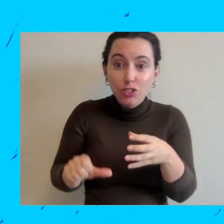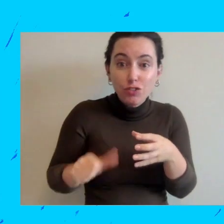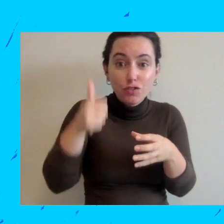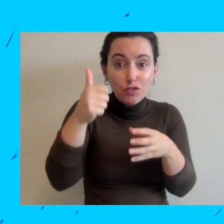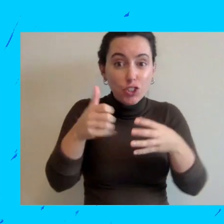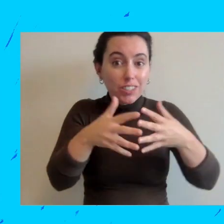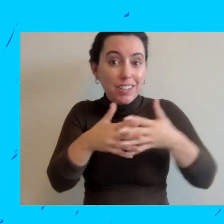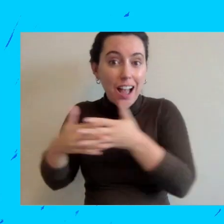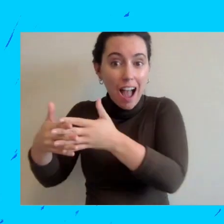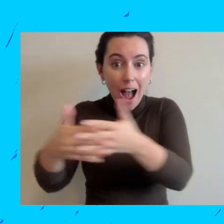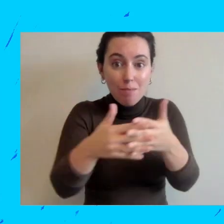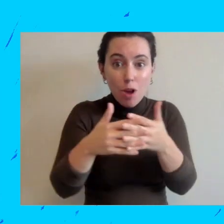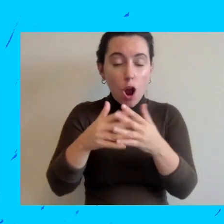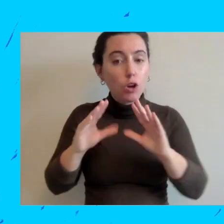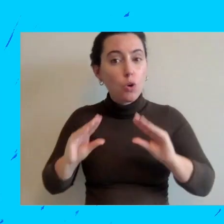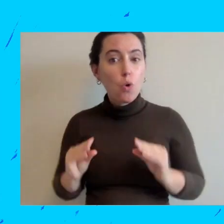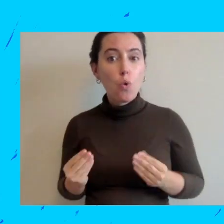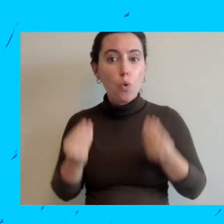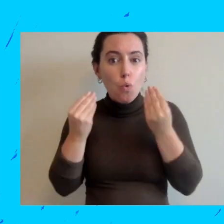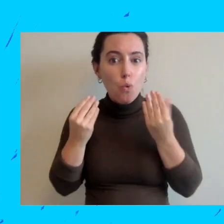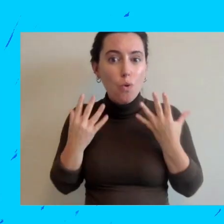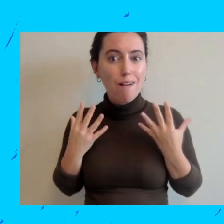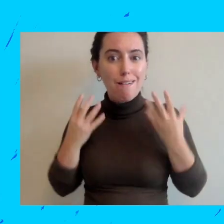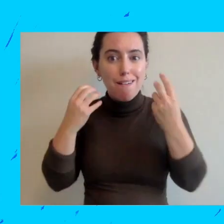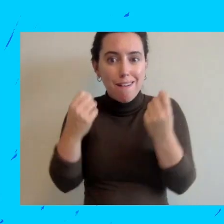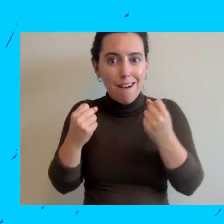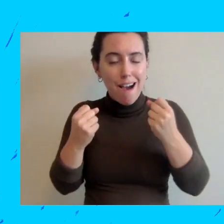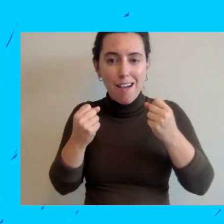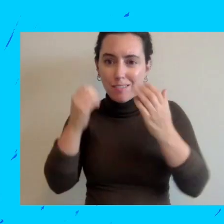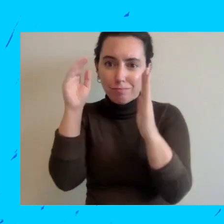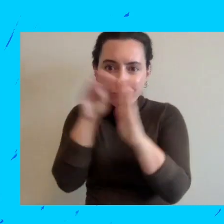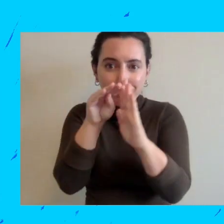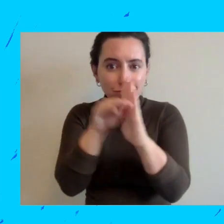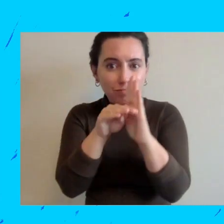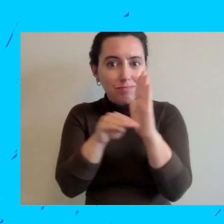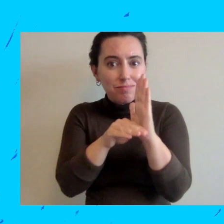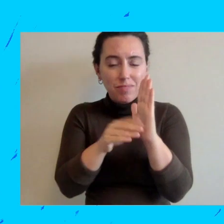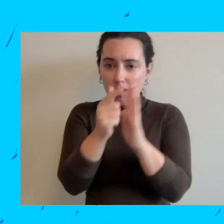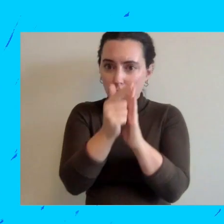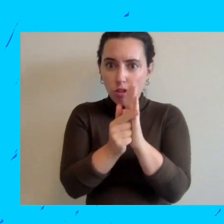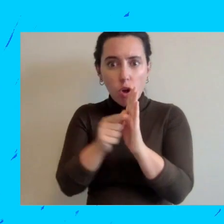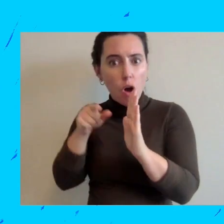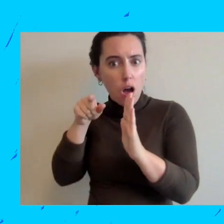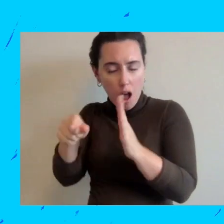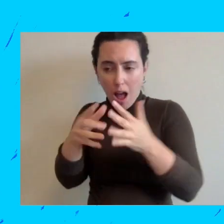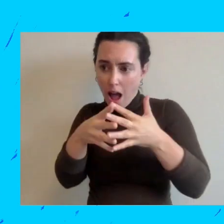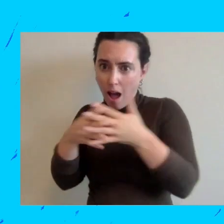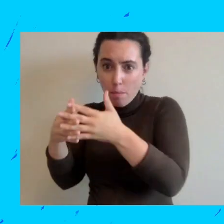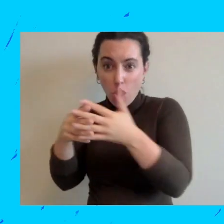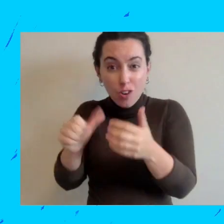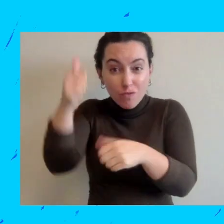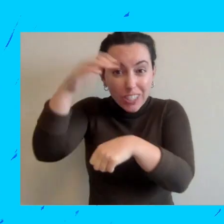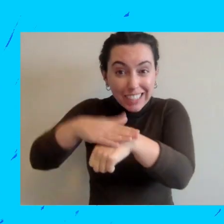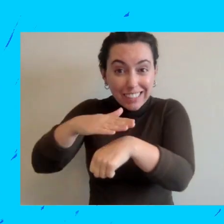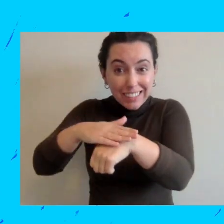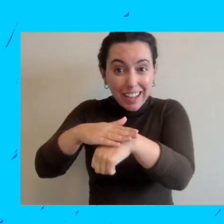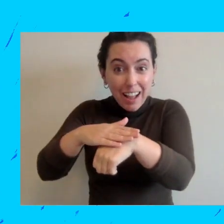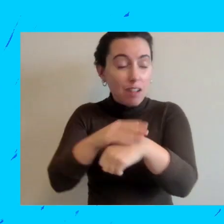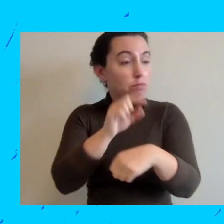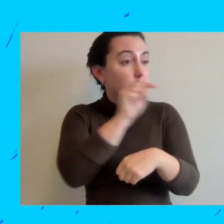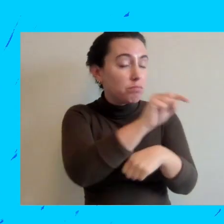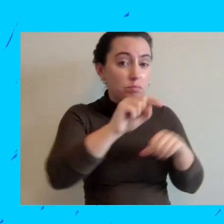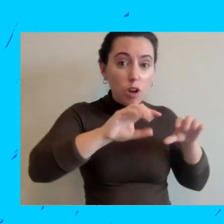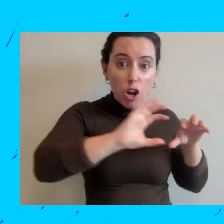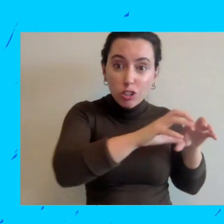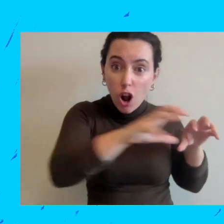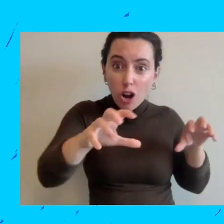National Adolescent Health Action Plan. It could really be a promising practice for other countries to consider and to look at as we embark